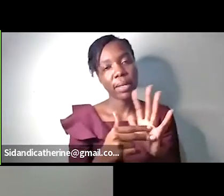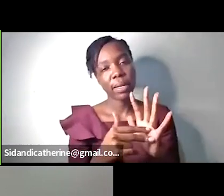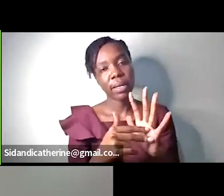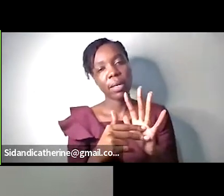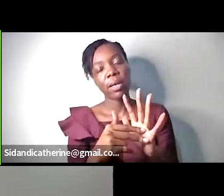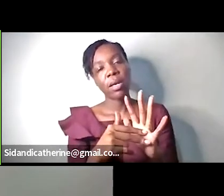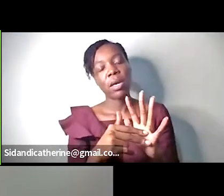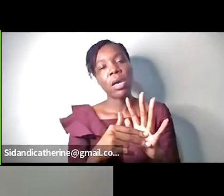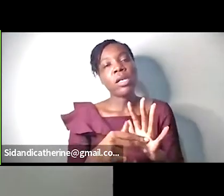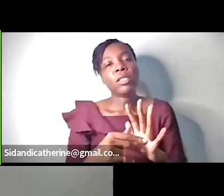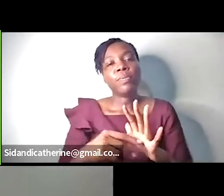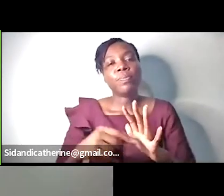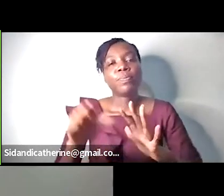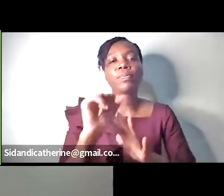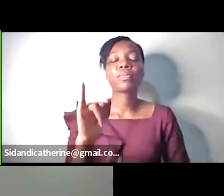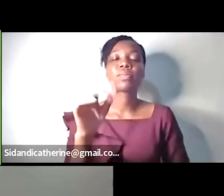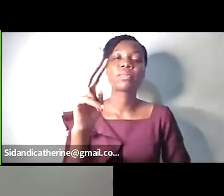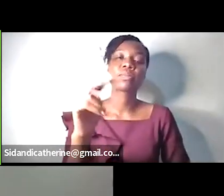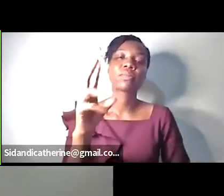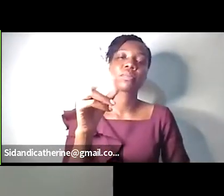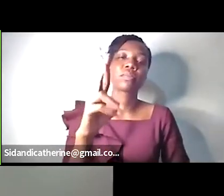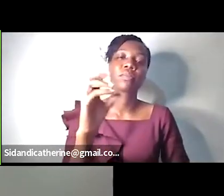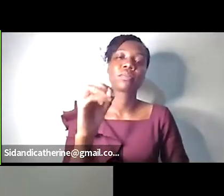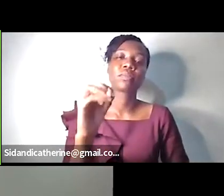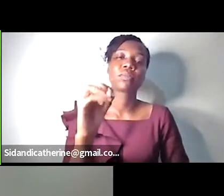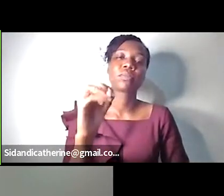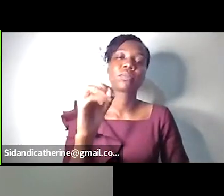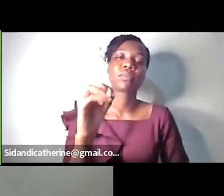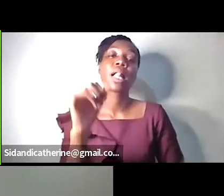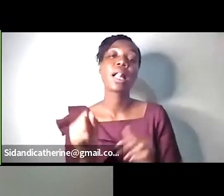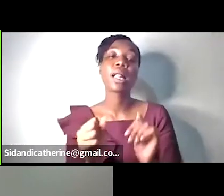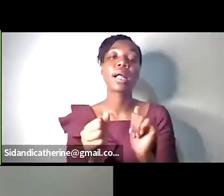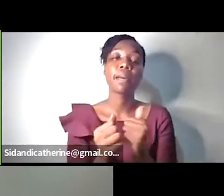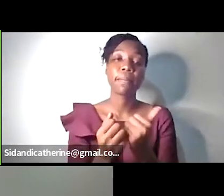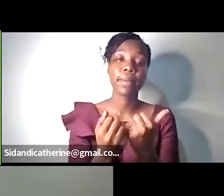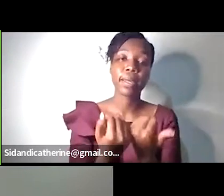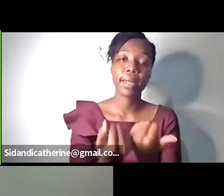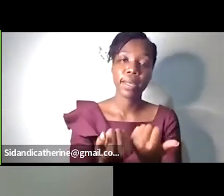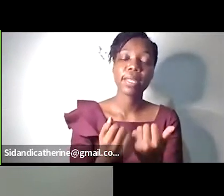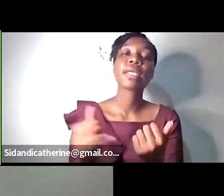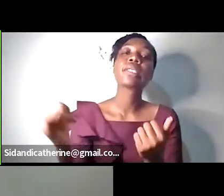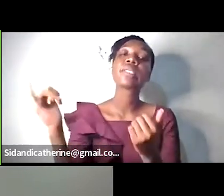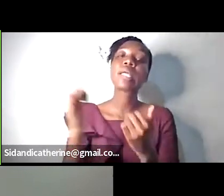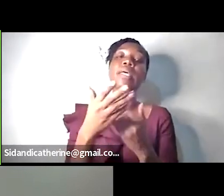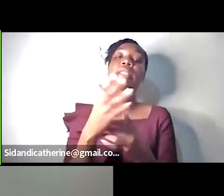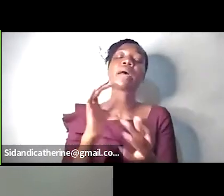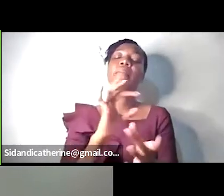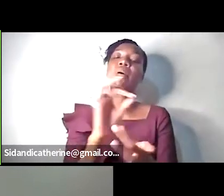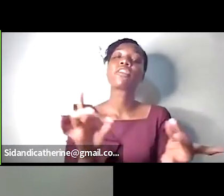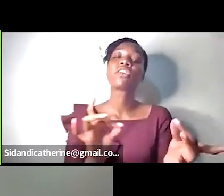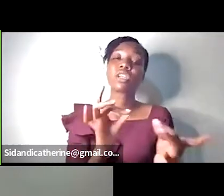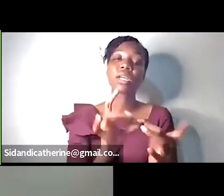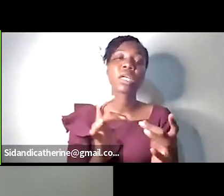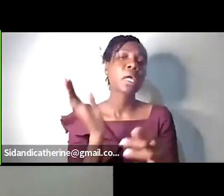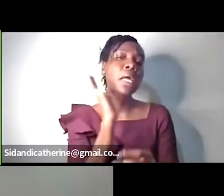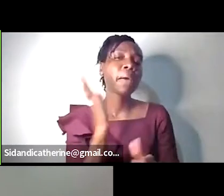imposter syndrome feeds on. Oh my goodness, imposter syndrome feeds on perfectionism. I hear people say, I'm